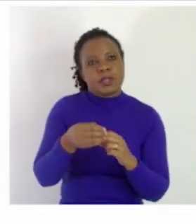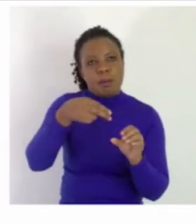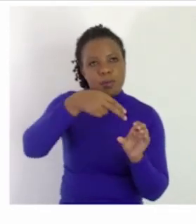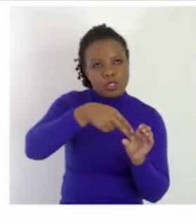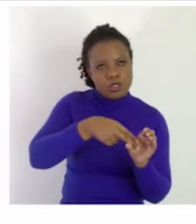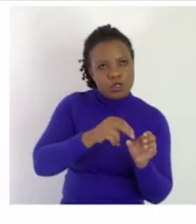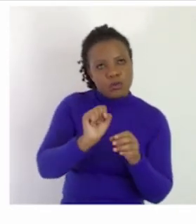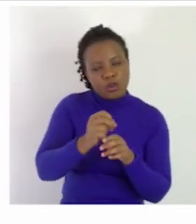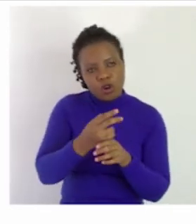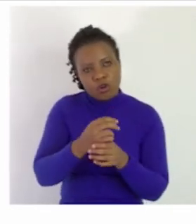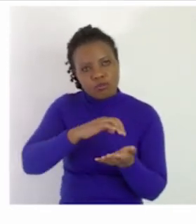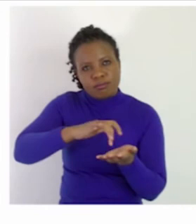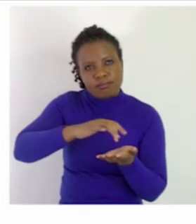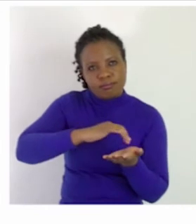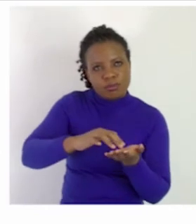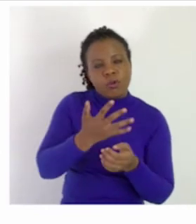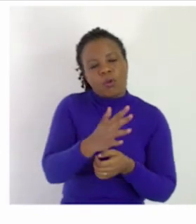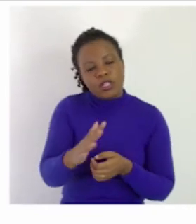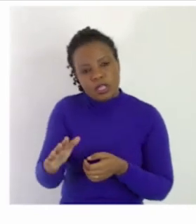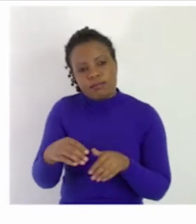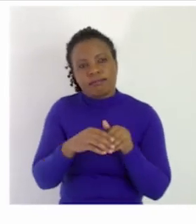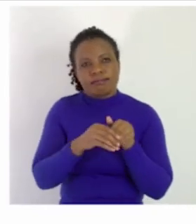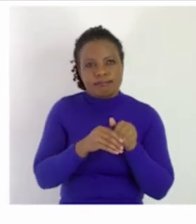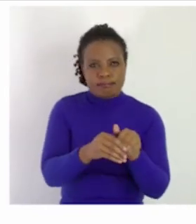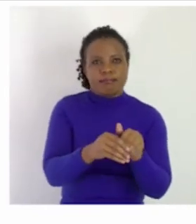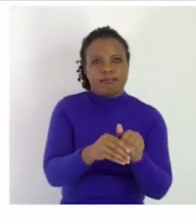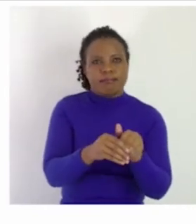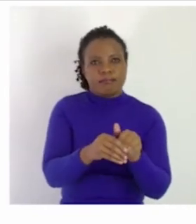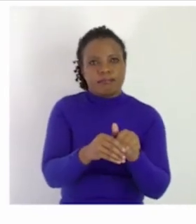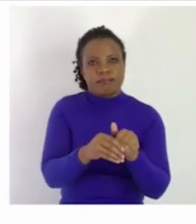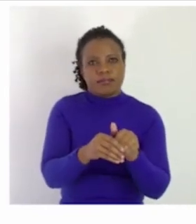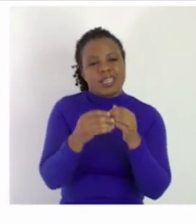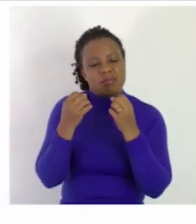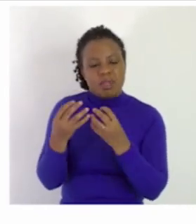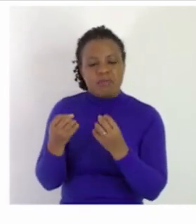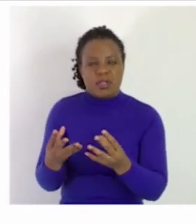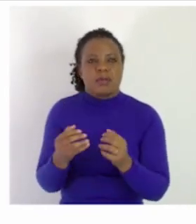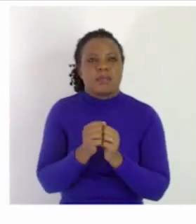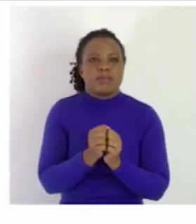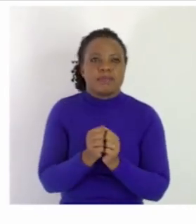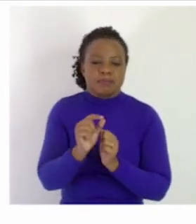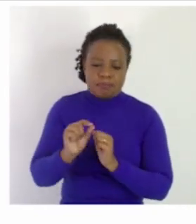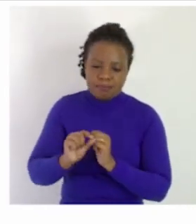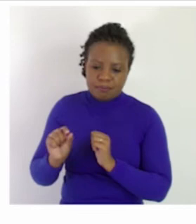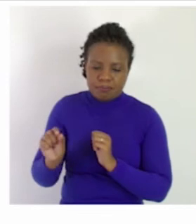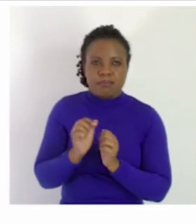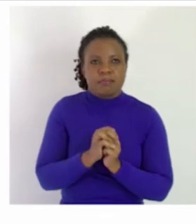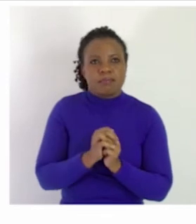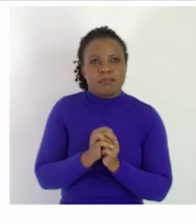gold, coal, water, transport, etc. Do we